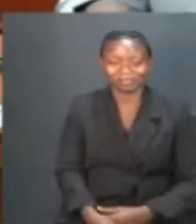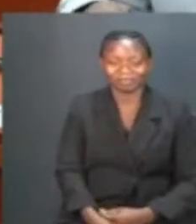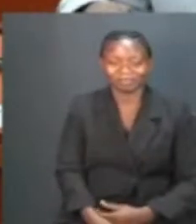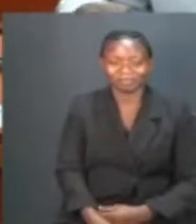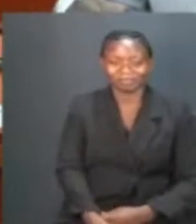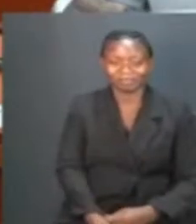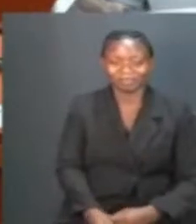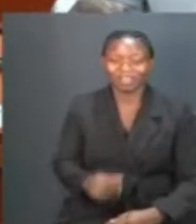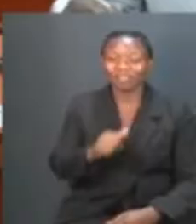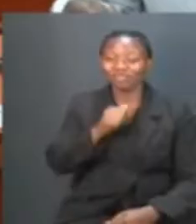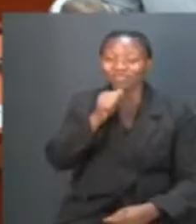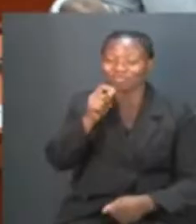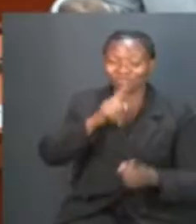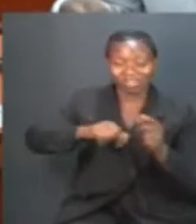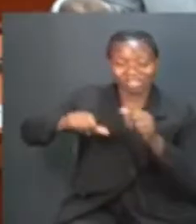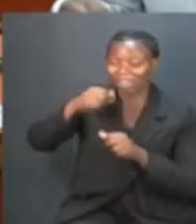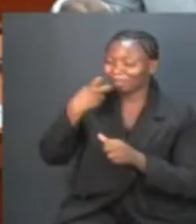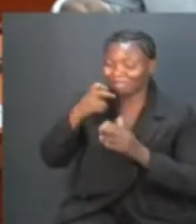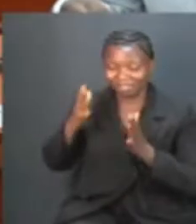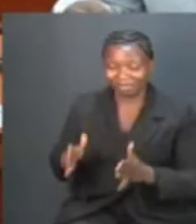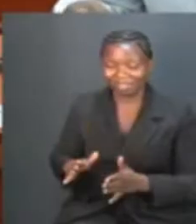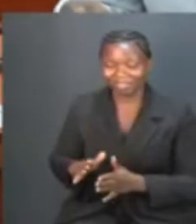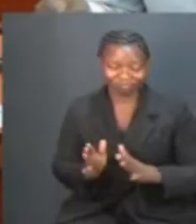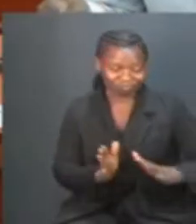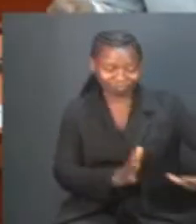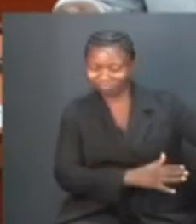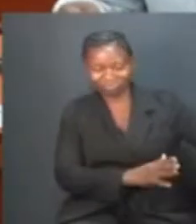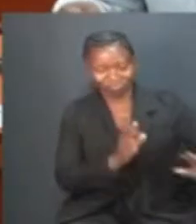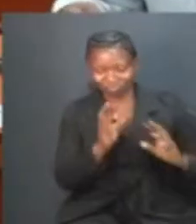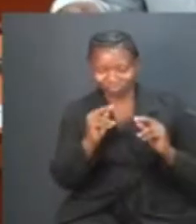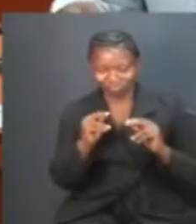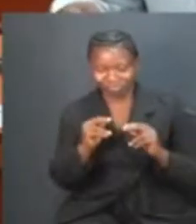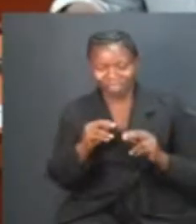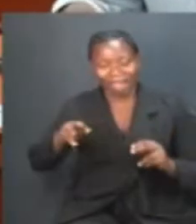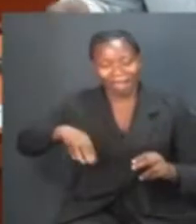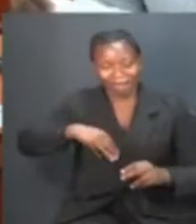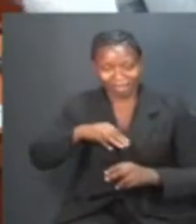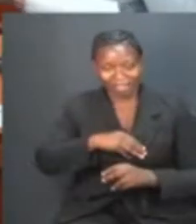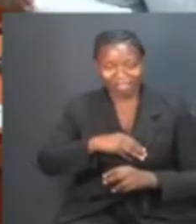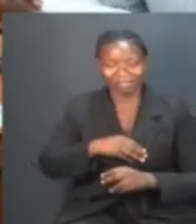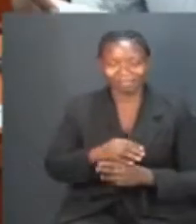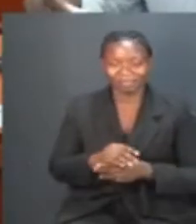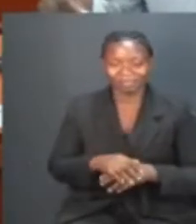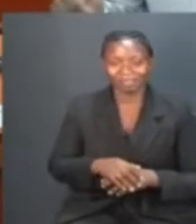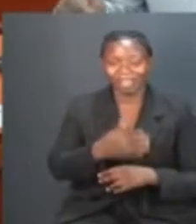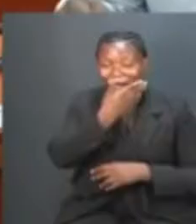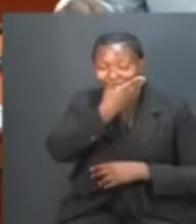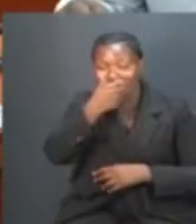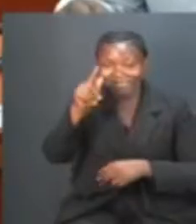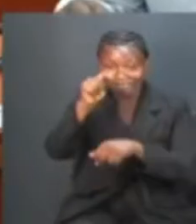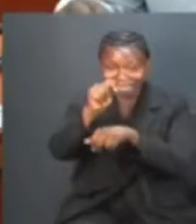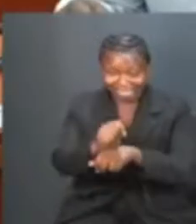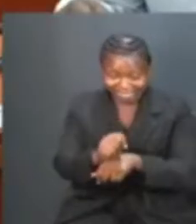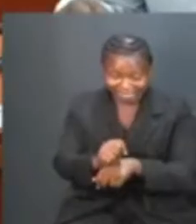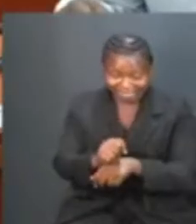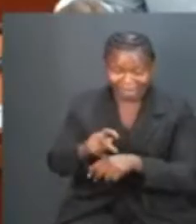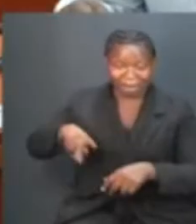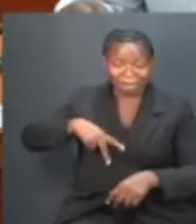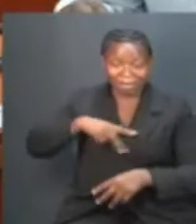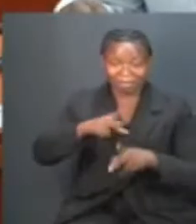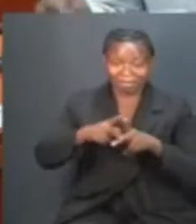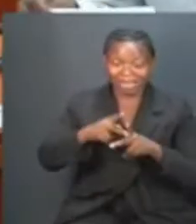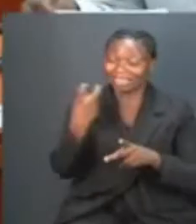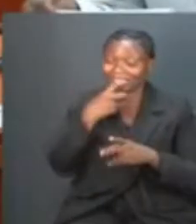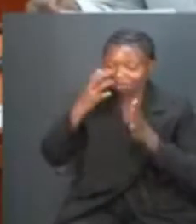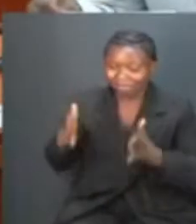I'm not talking about speakers. Speakers are not involved. According to the best tradition of parliamentary practice, speakers